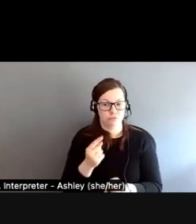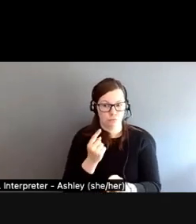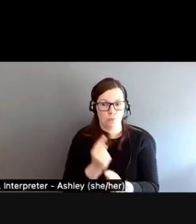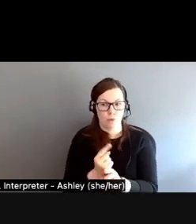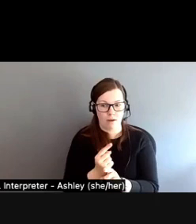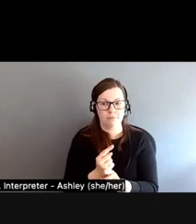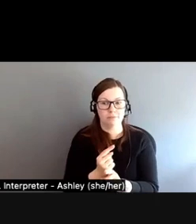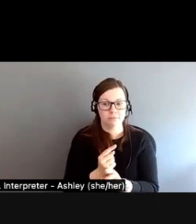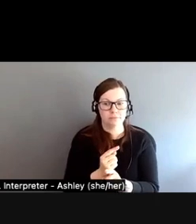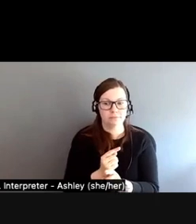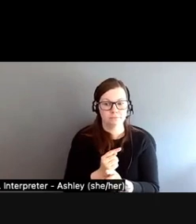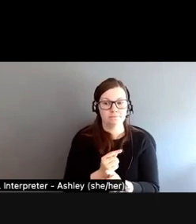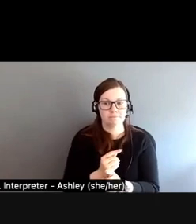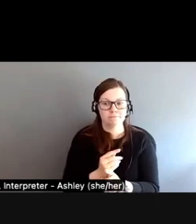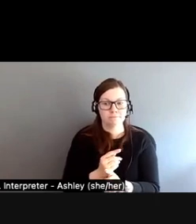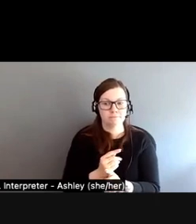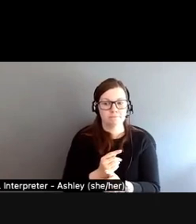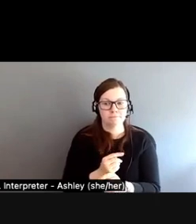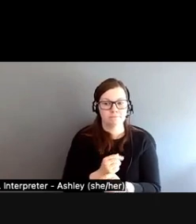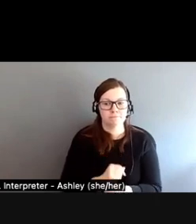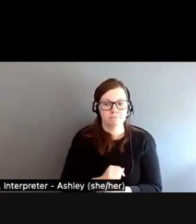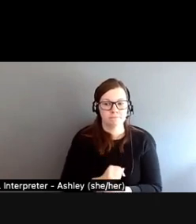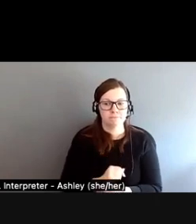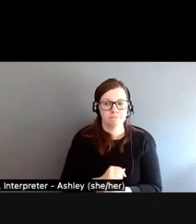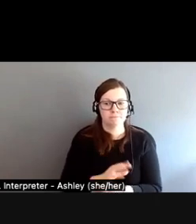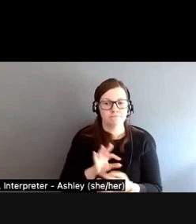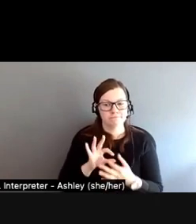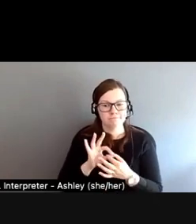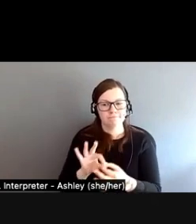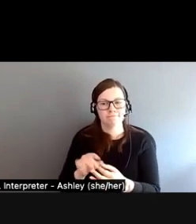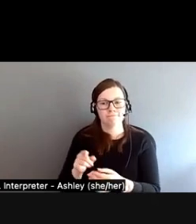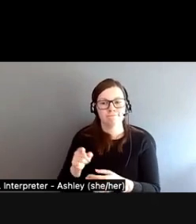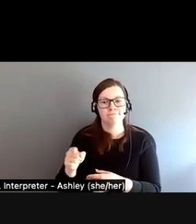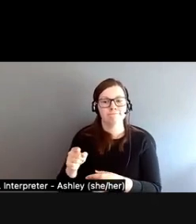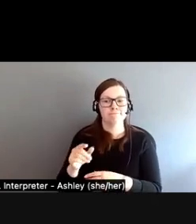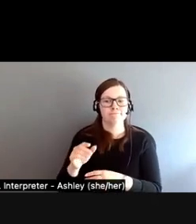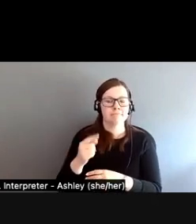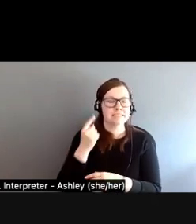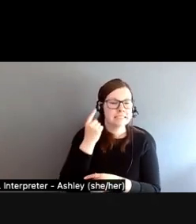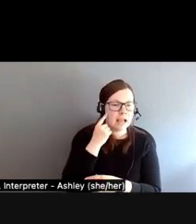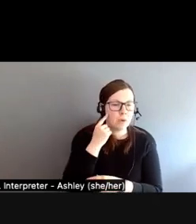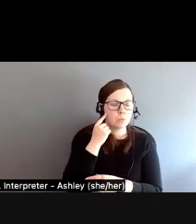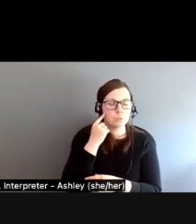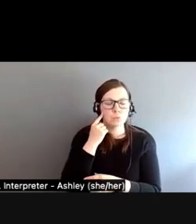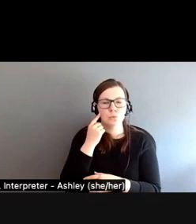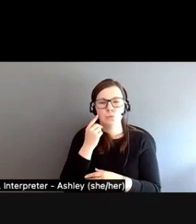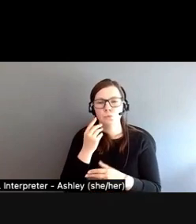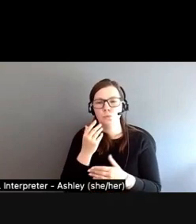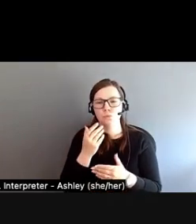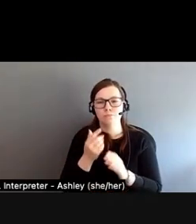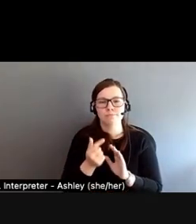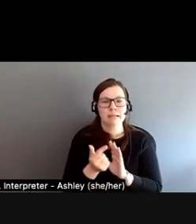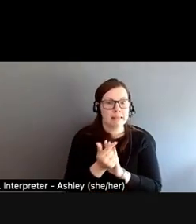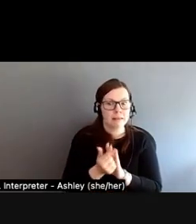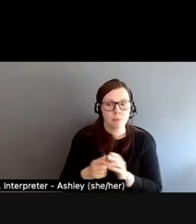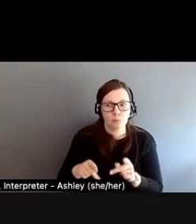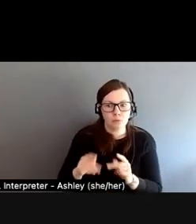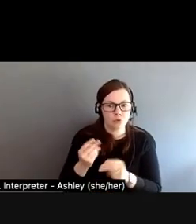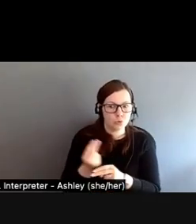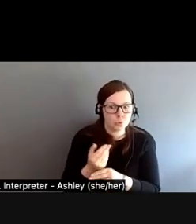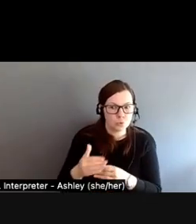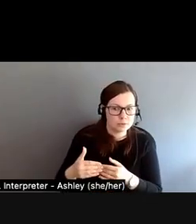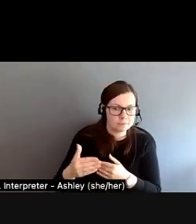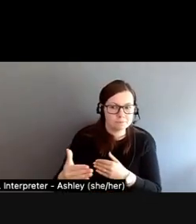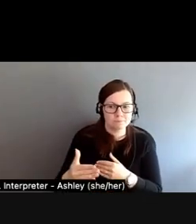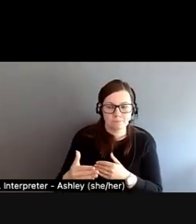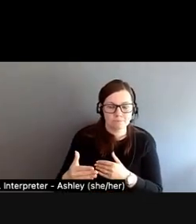actually see any outstanding questions from the audience. Okay.